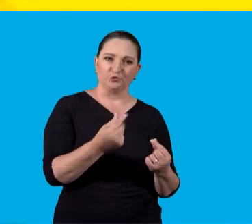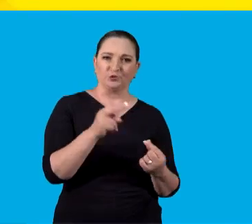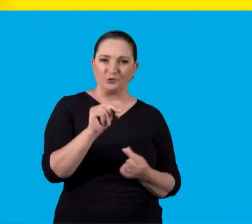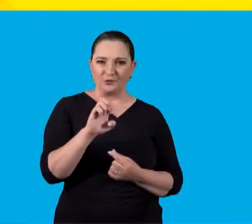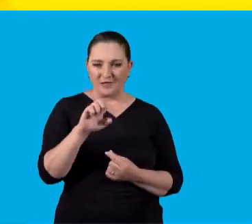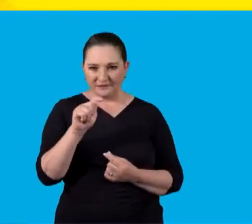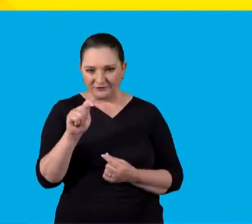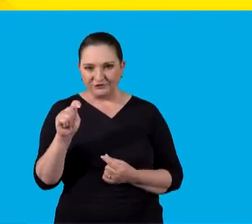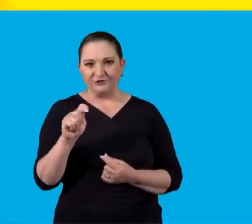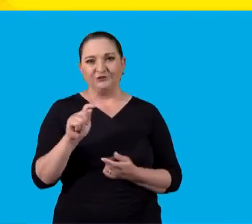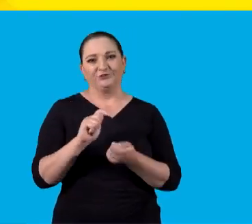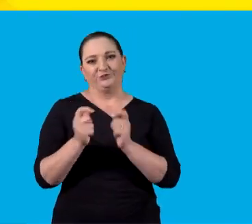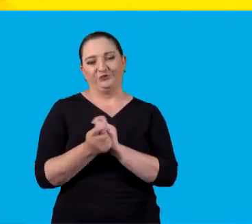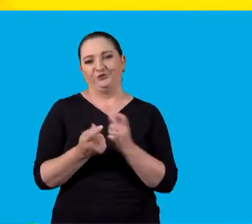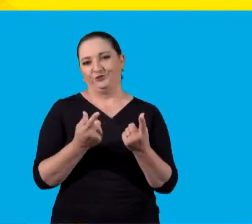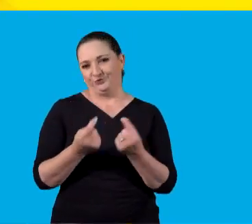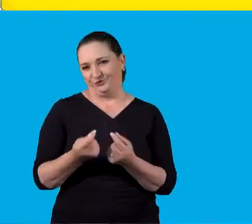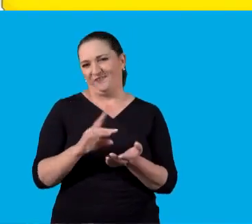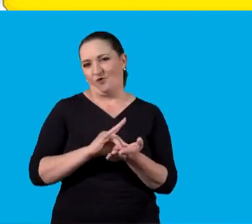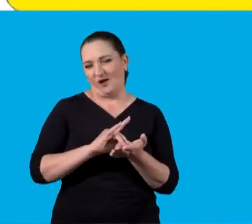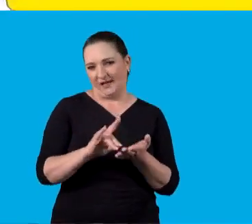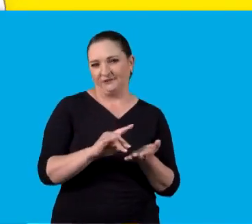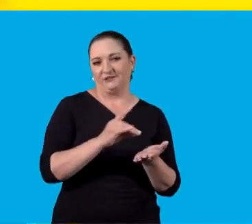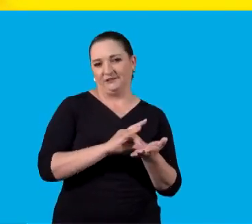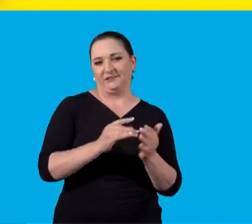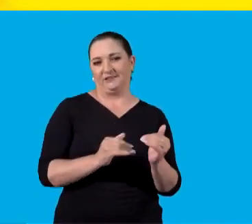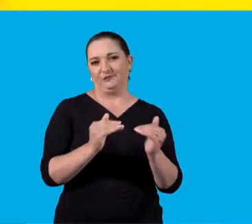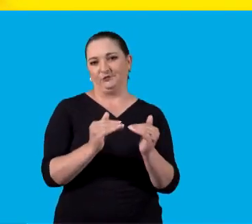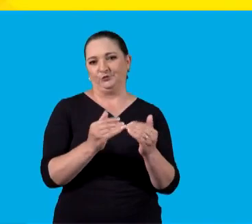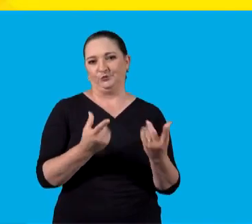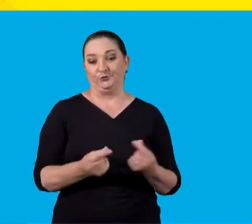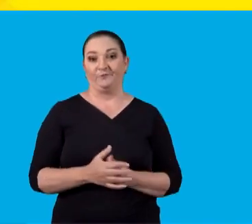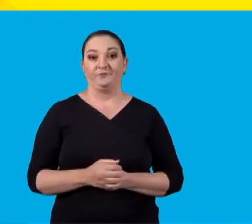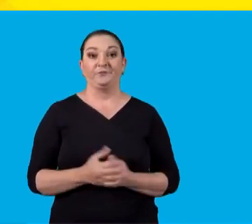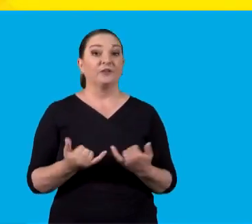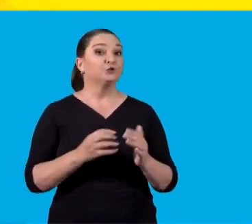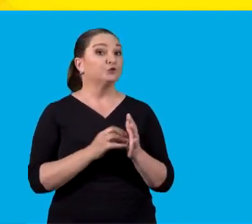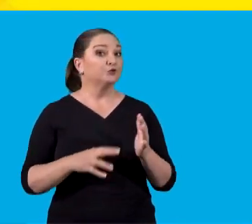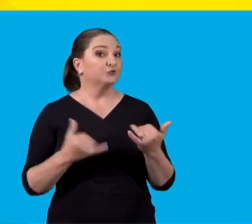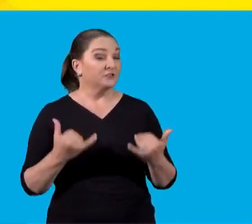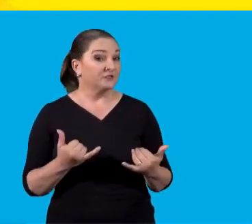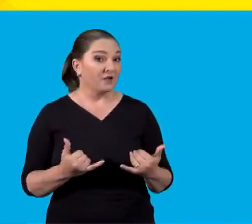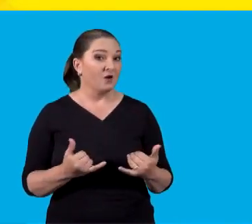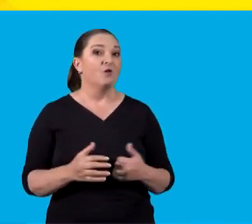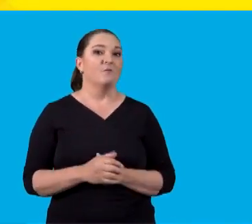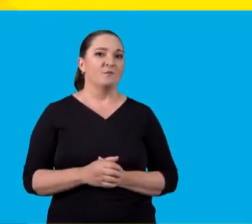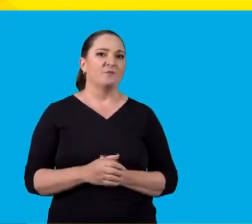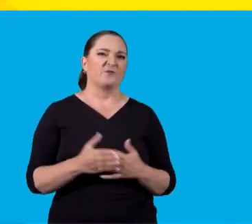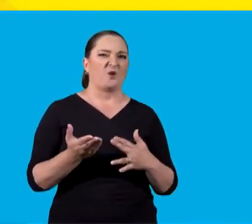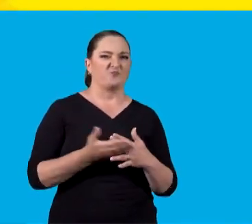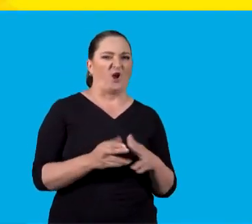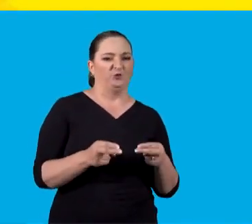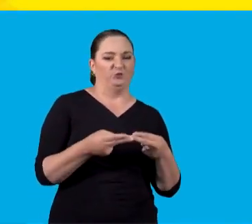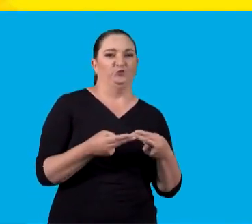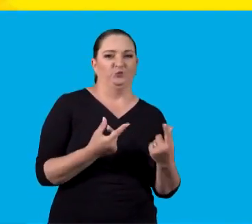our net change in cash and cash equivalents. Dear learners, we are going to go for a short